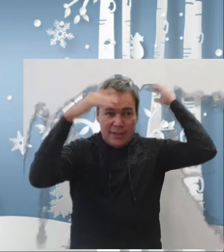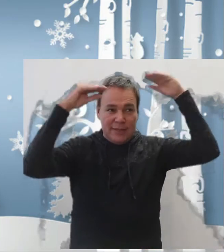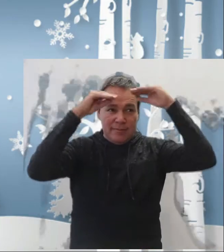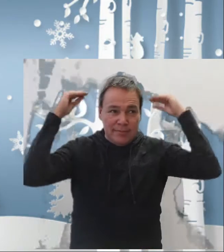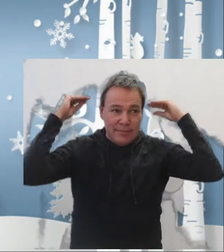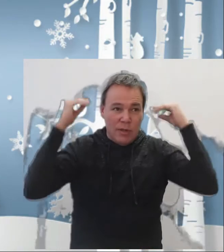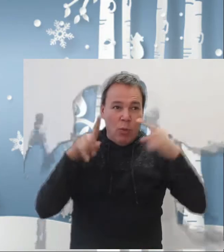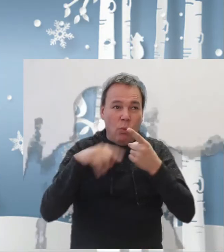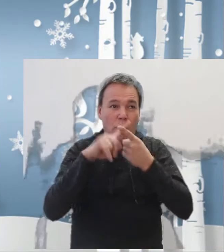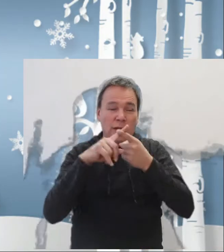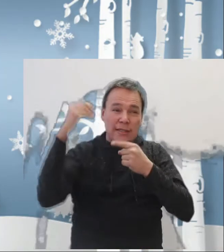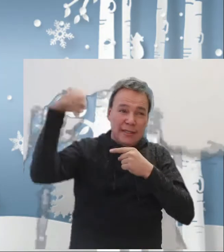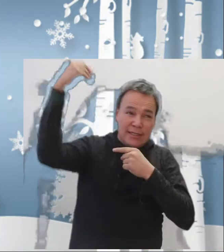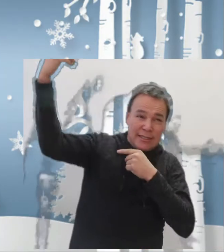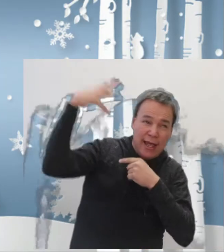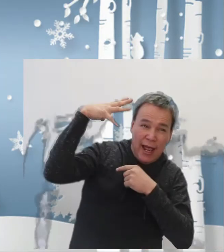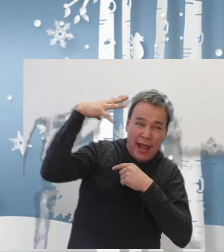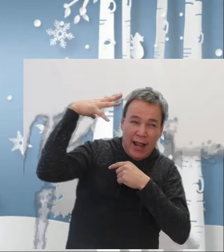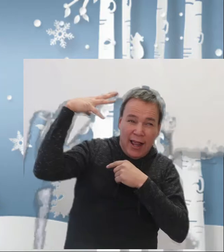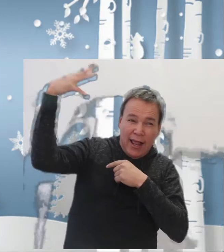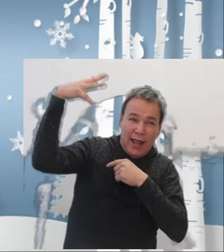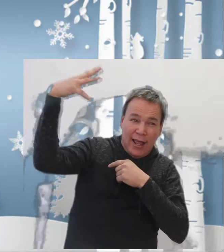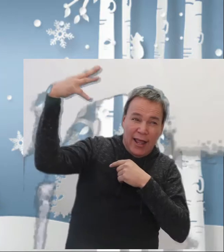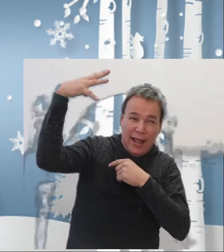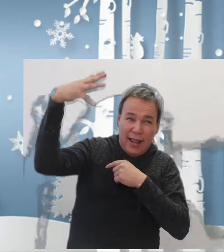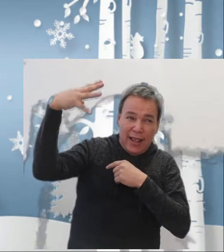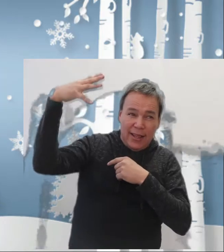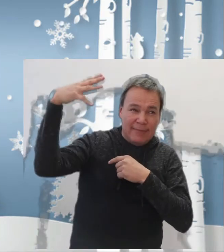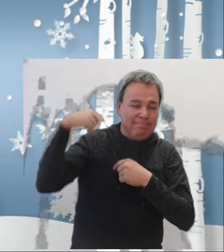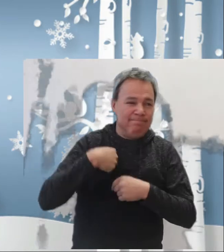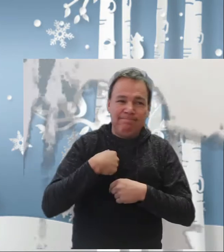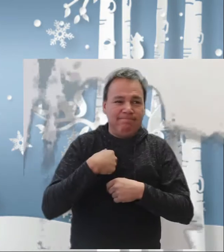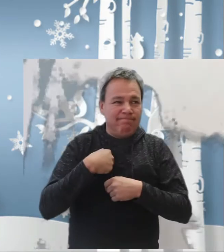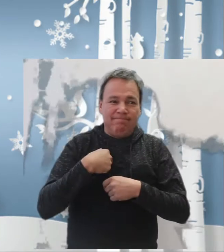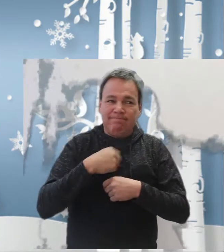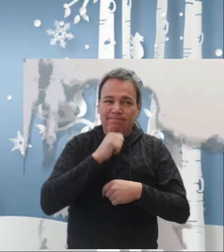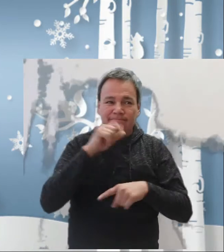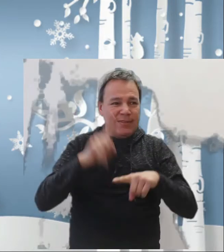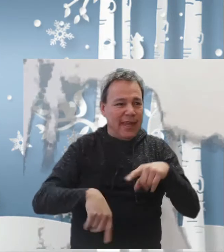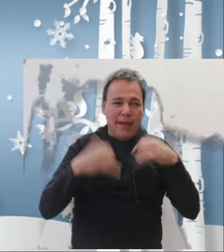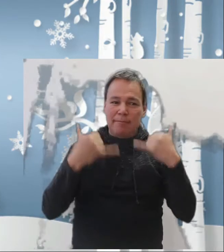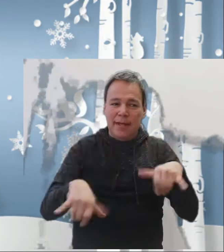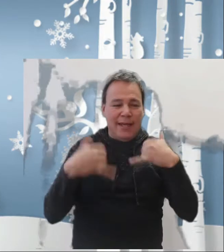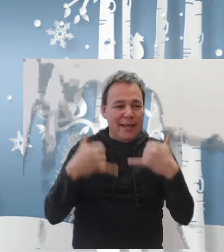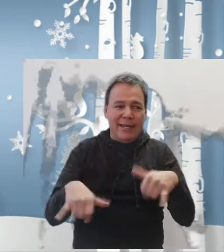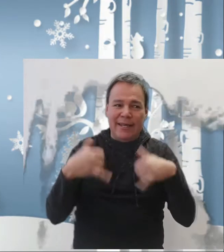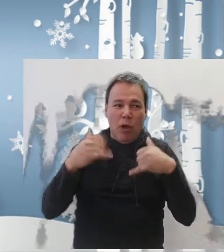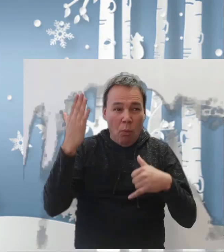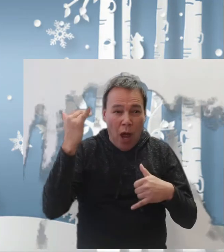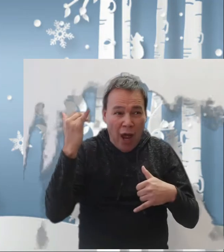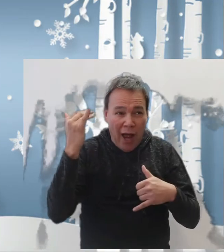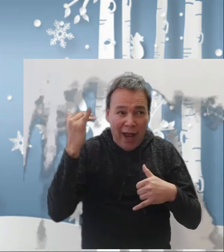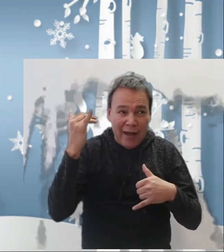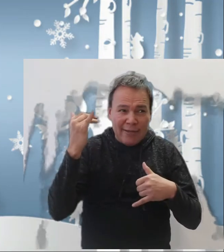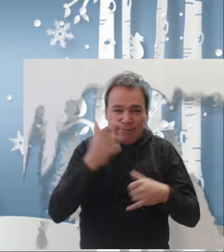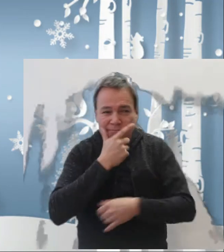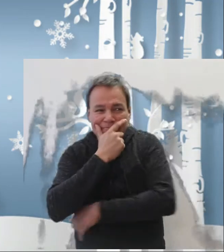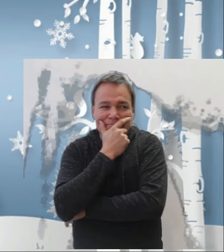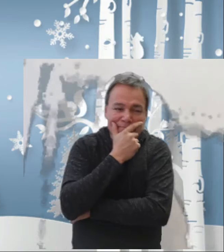my hat. When the sun comes out, I can't play. Why do you think that